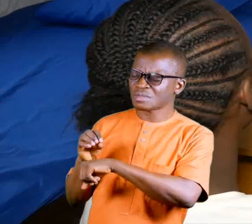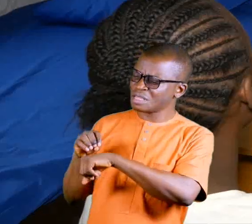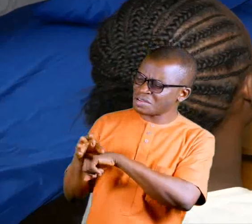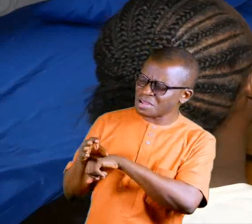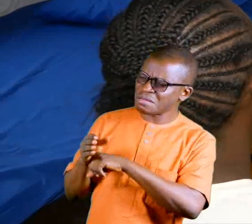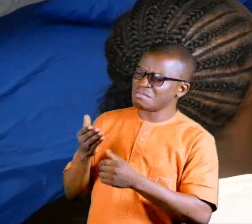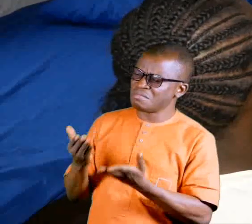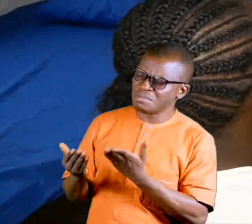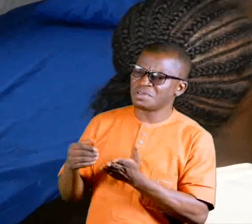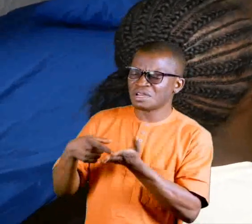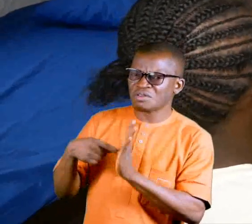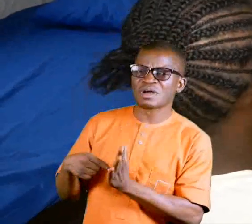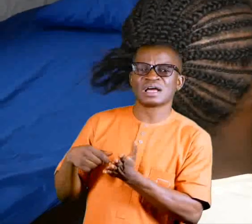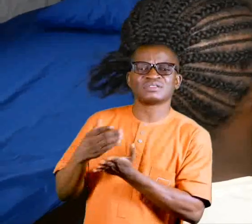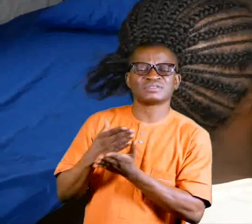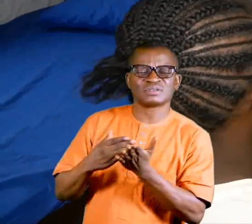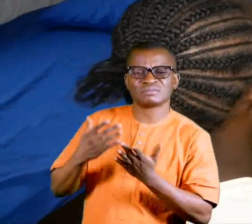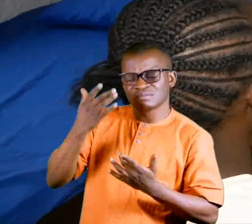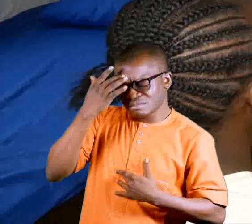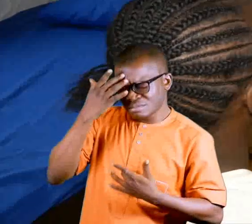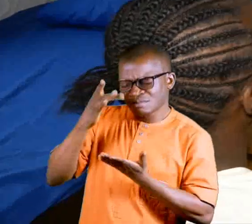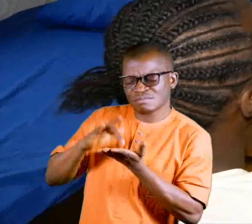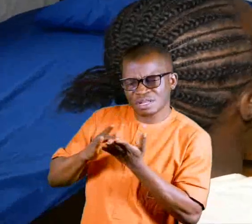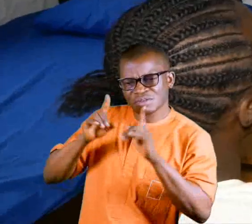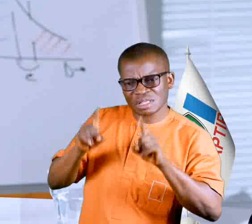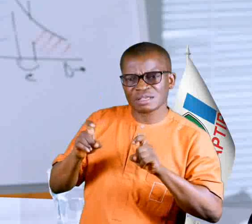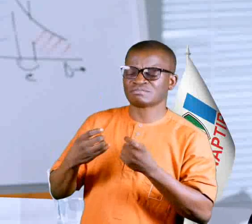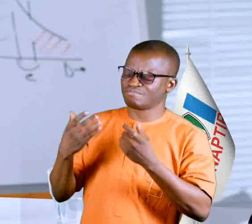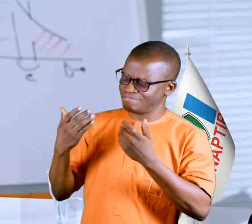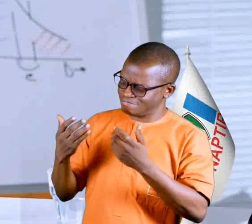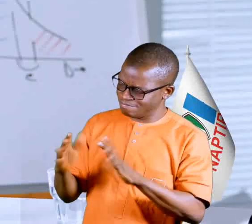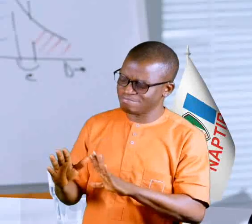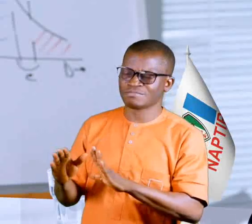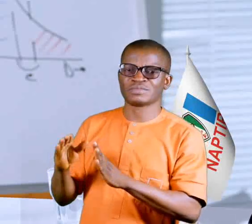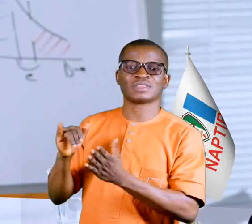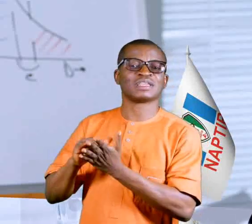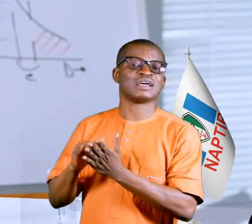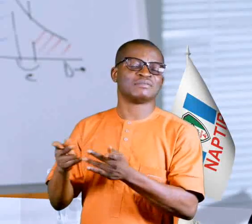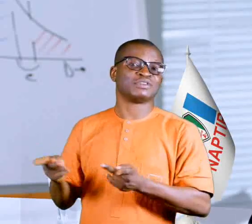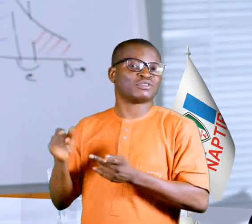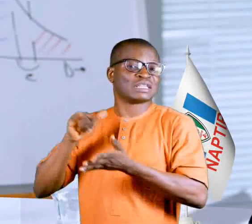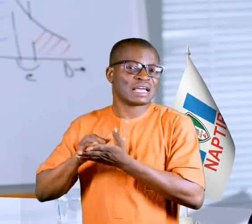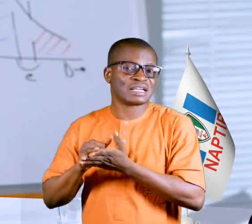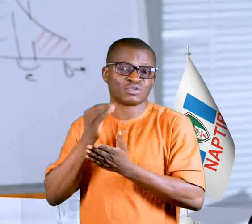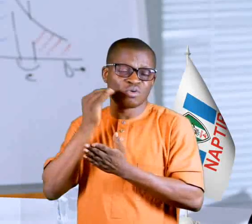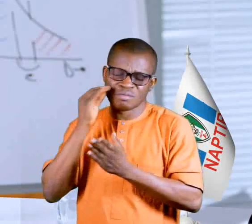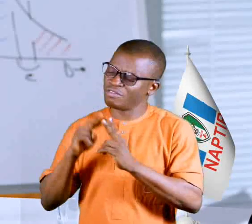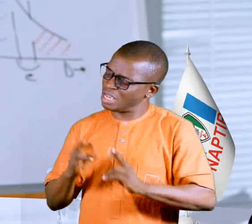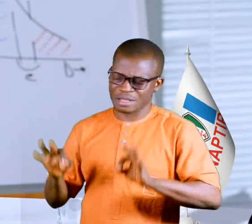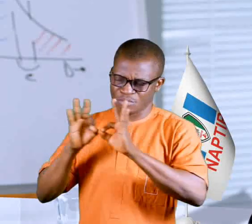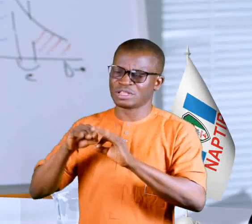are medical issues, everything is concluded while the sheltering. So the issue of sheltering is very